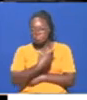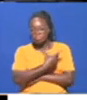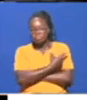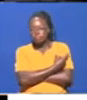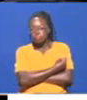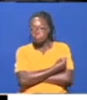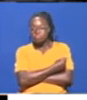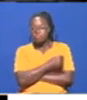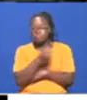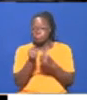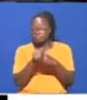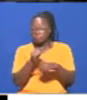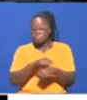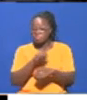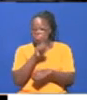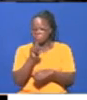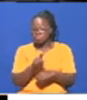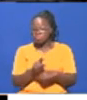time?